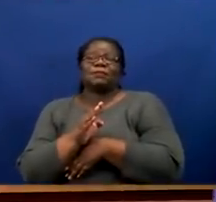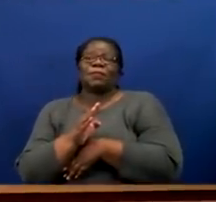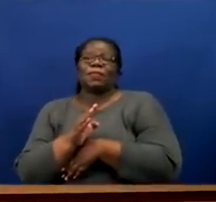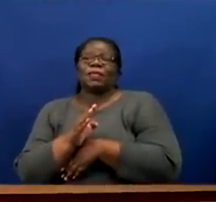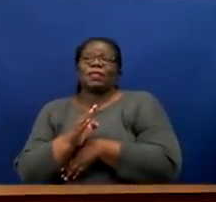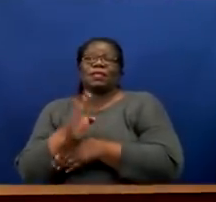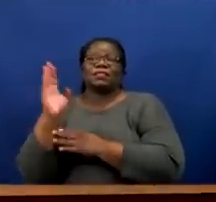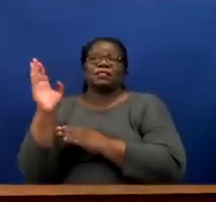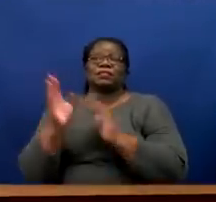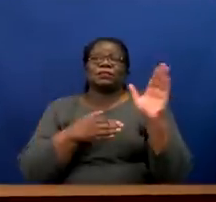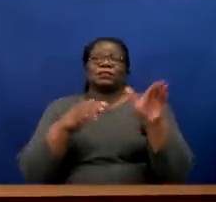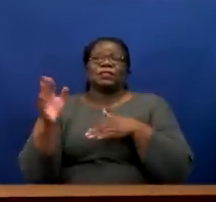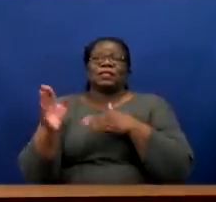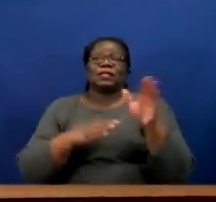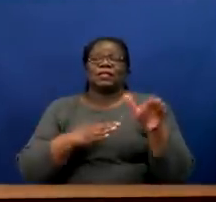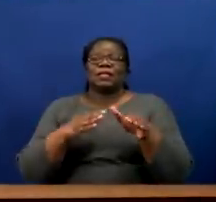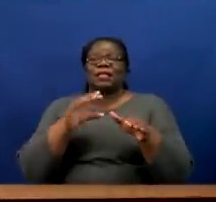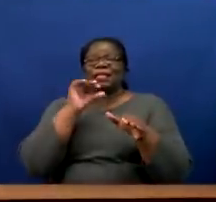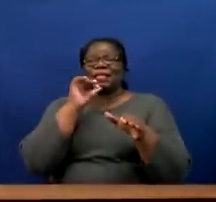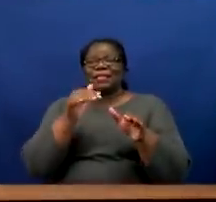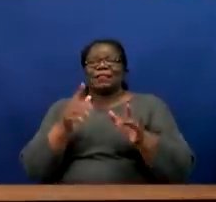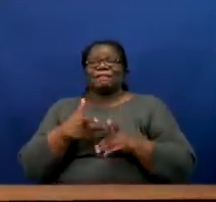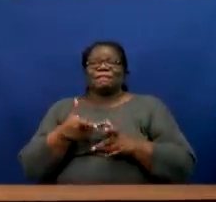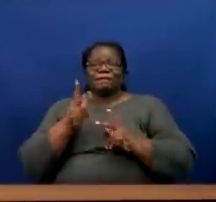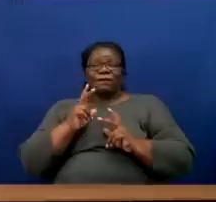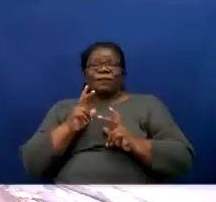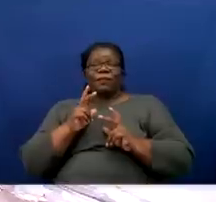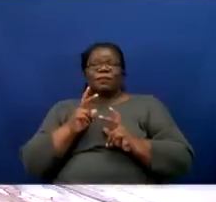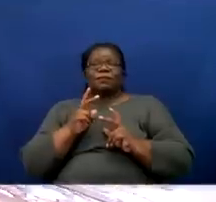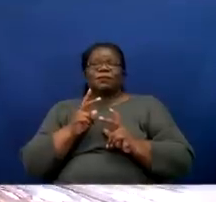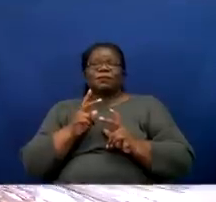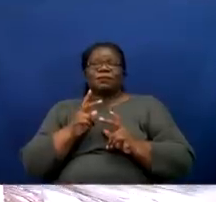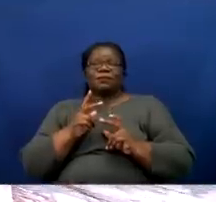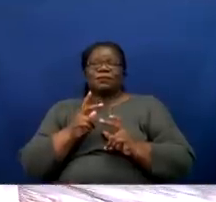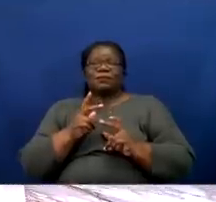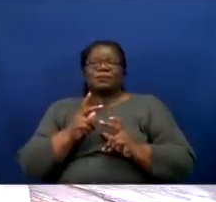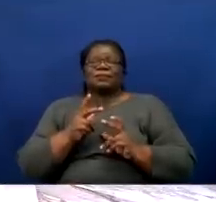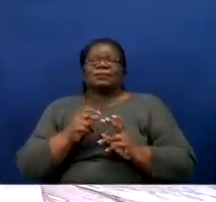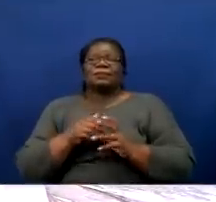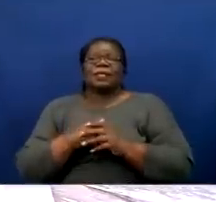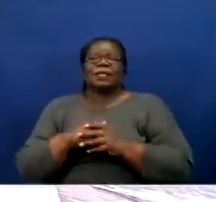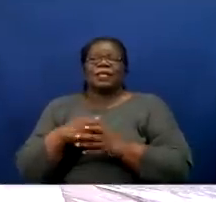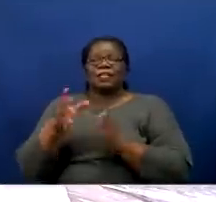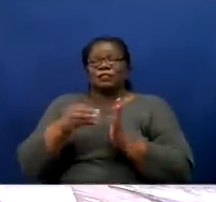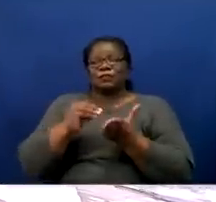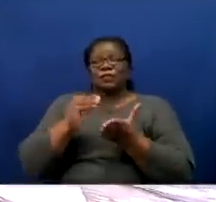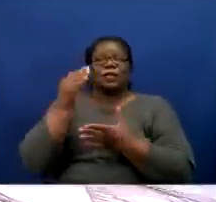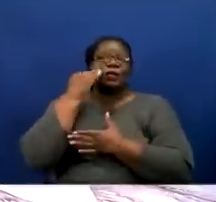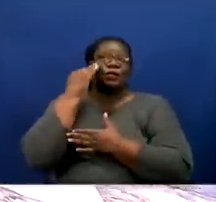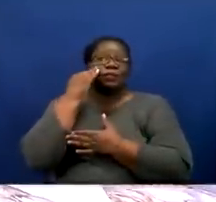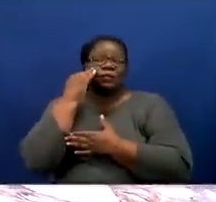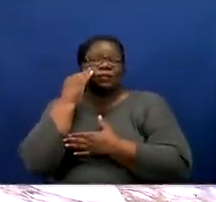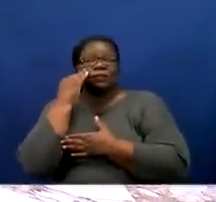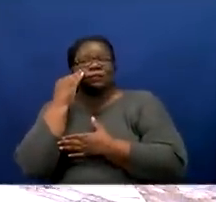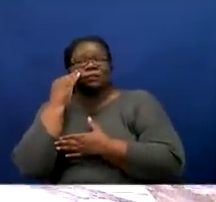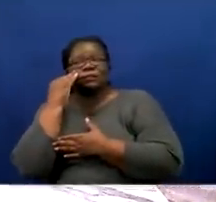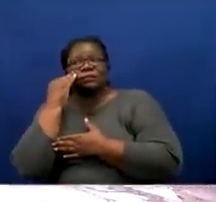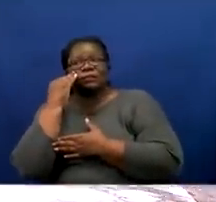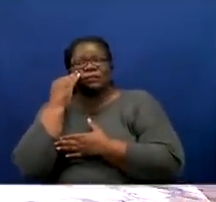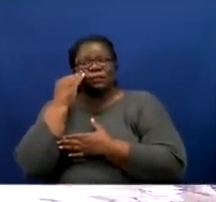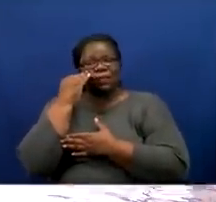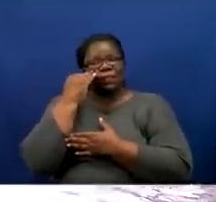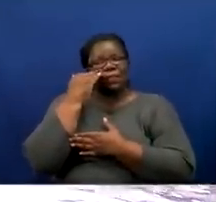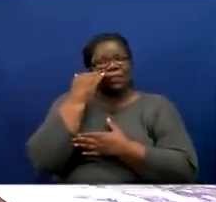walk and not faint. Can I find somebody who's found him to be a present help in